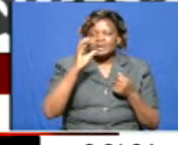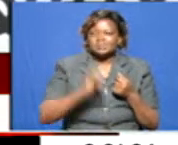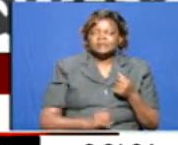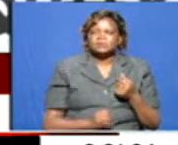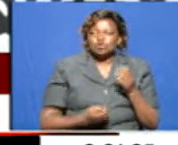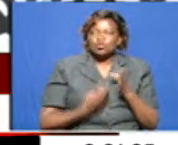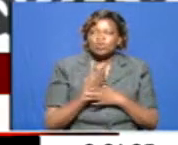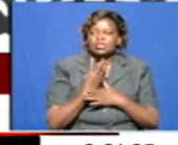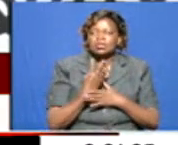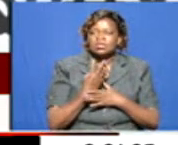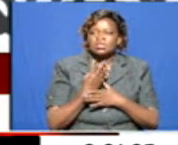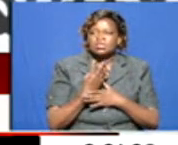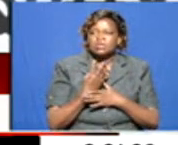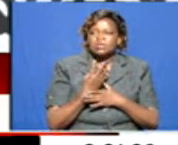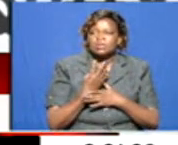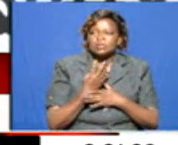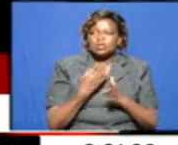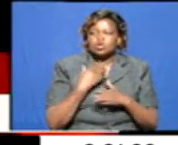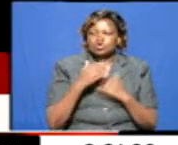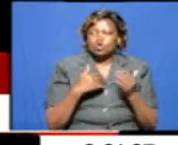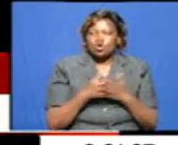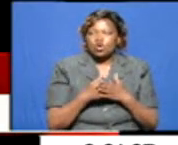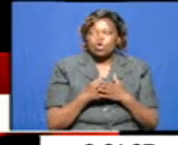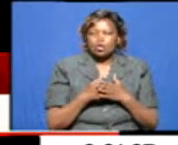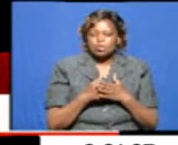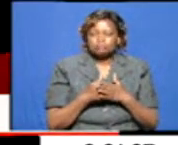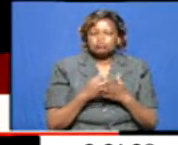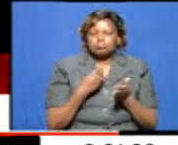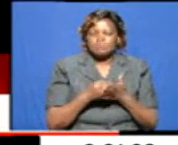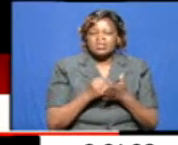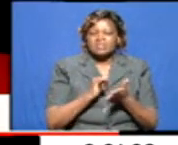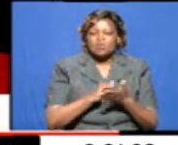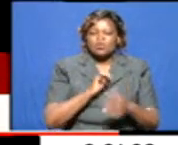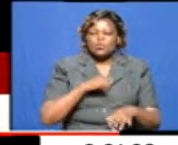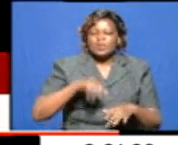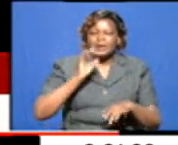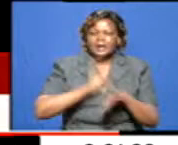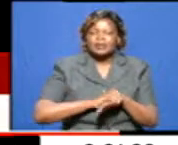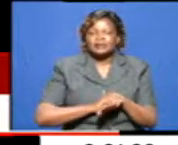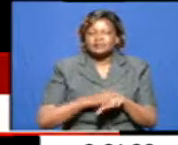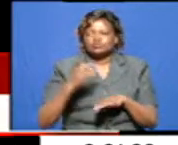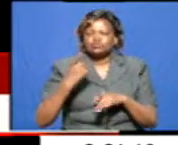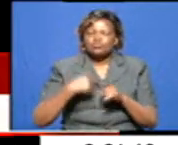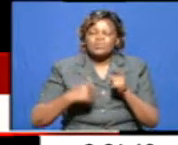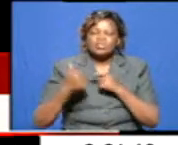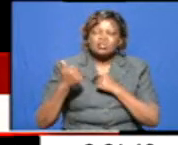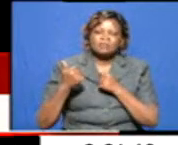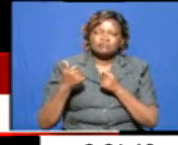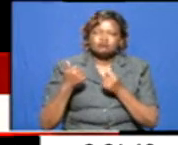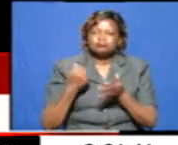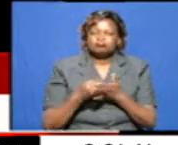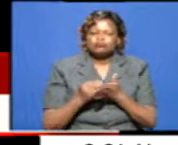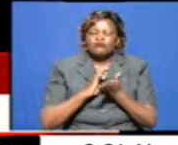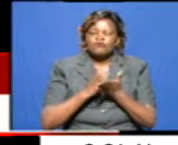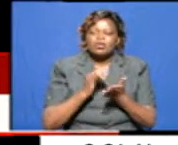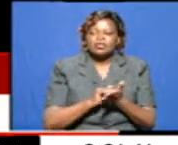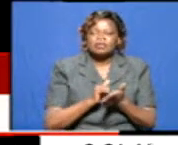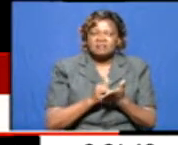growth in total income. This was powered by higher group total funding that rose